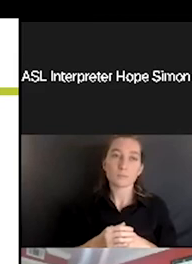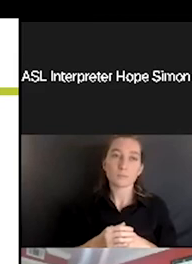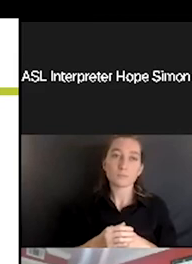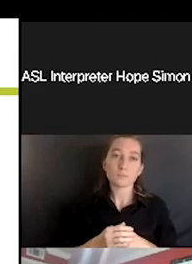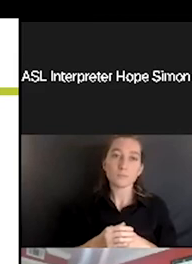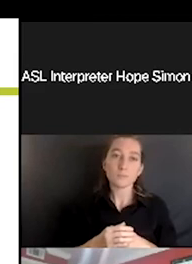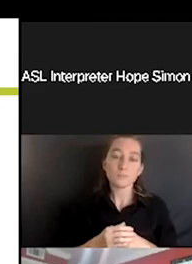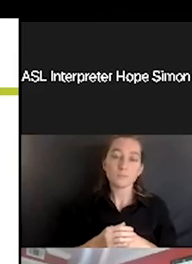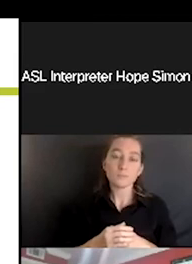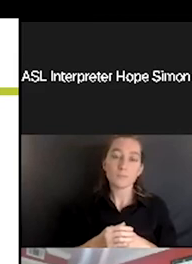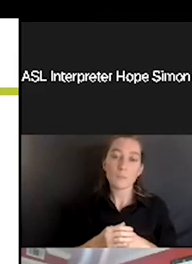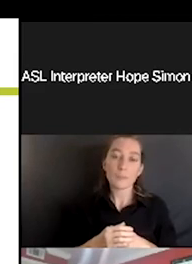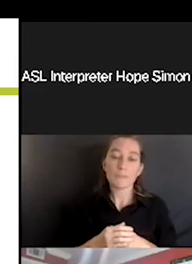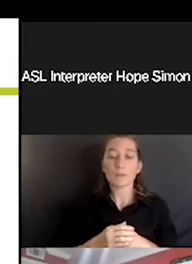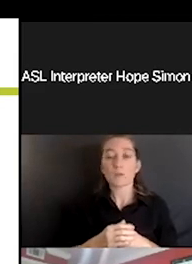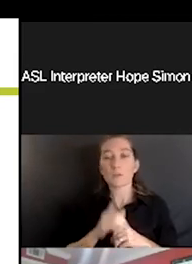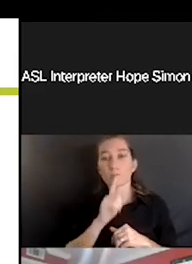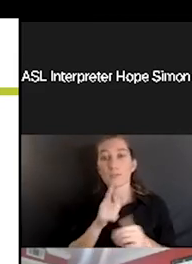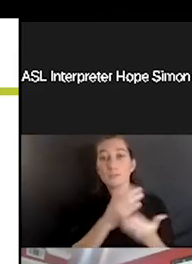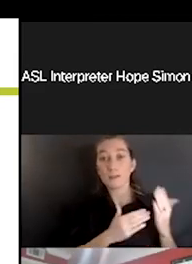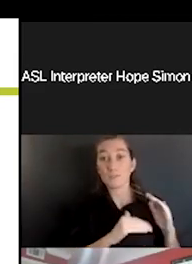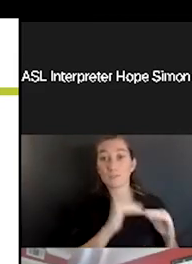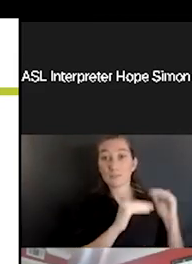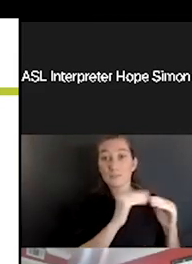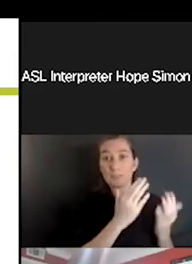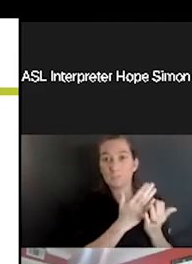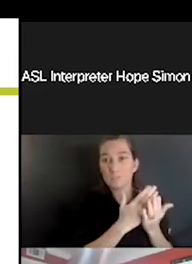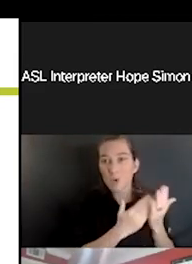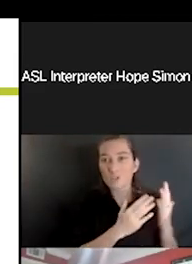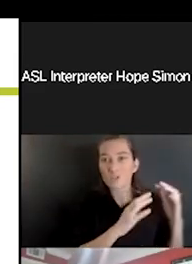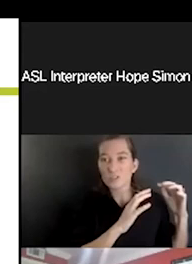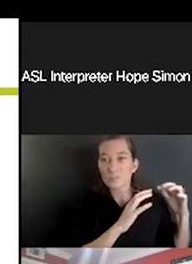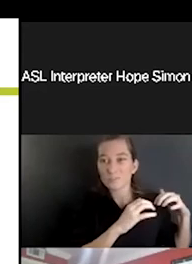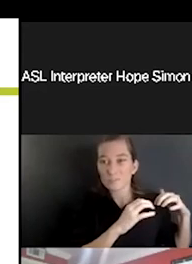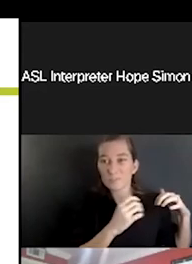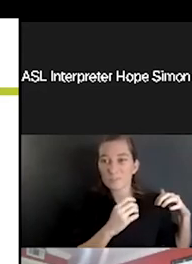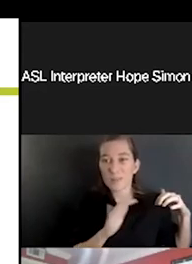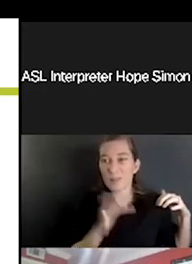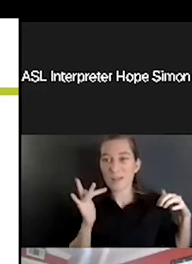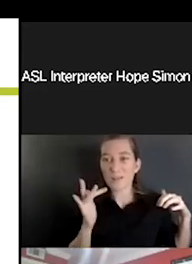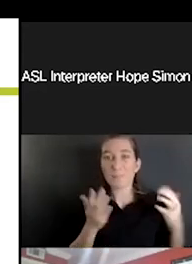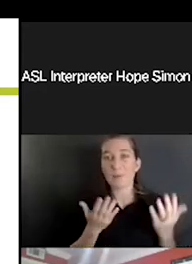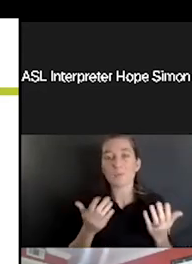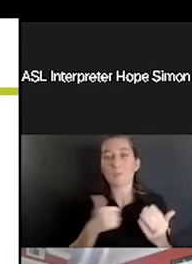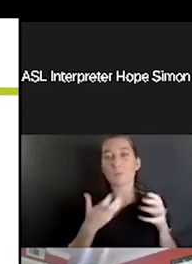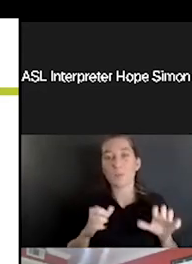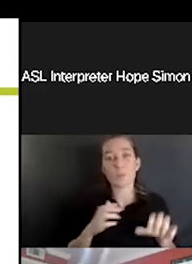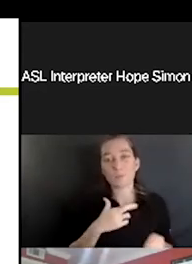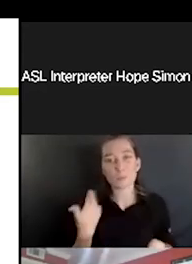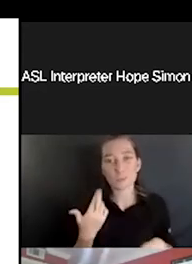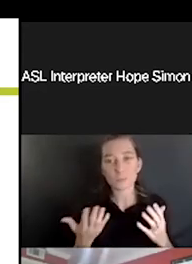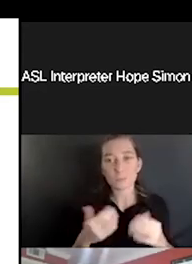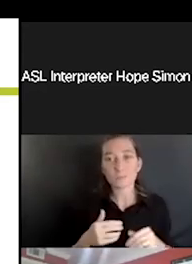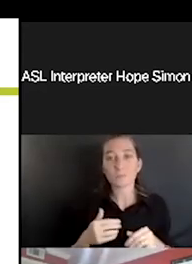collapse. But what happens if there's another, why take the risk, right? So we're gonna evacuate and then we're gonna